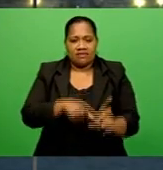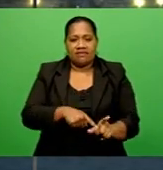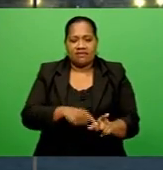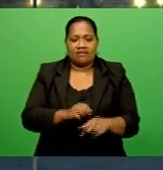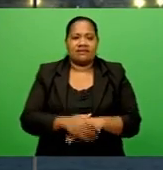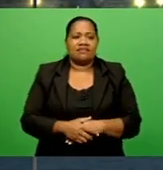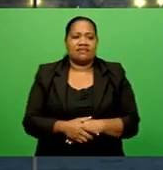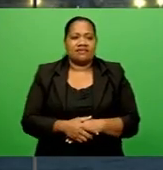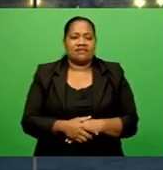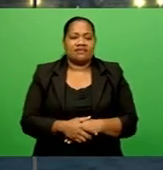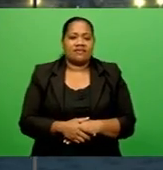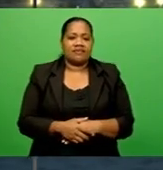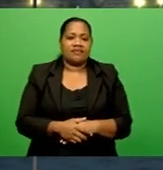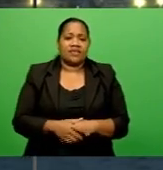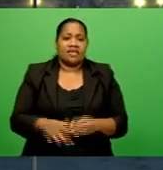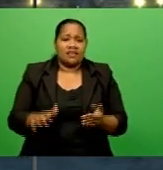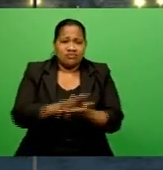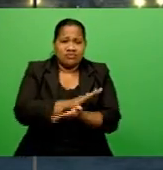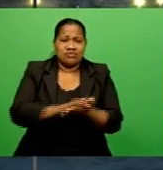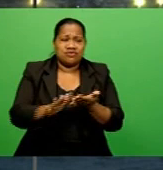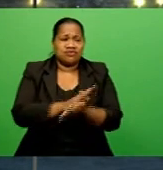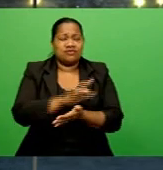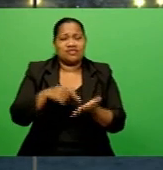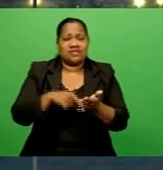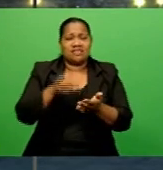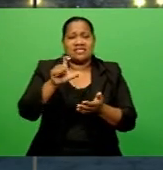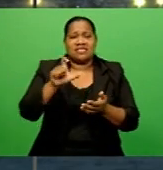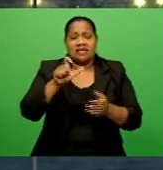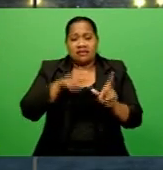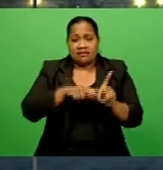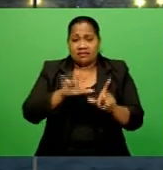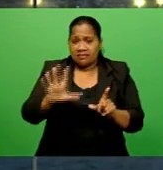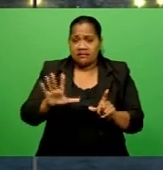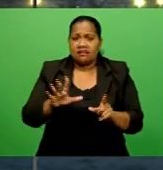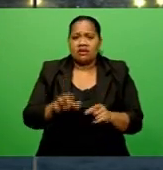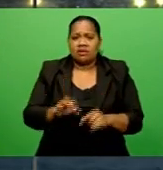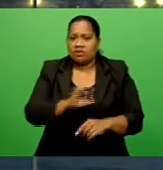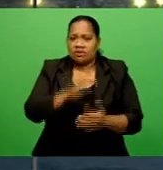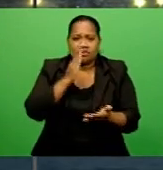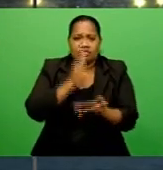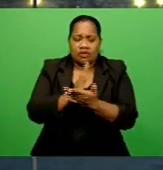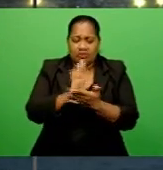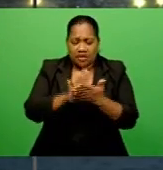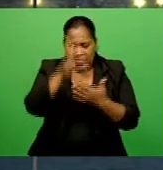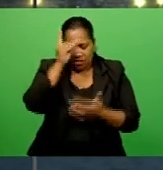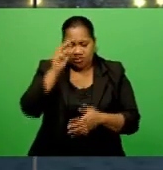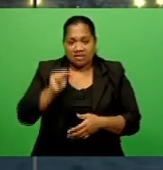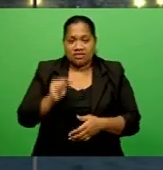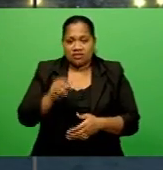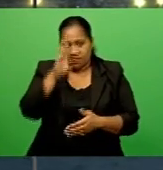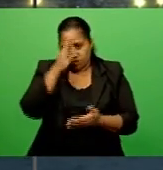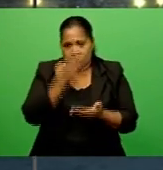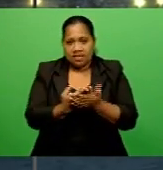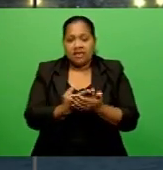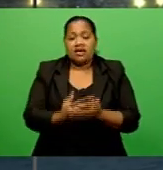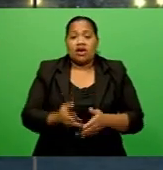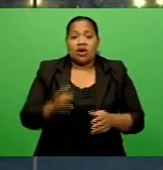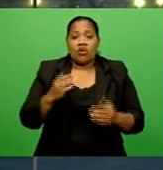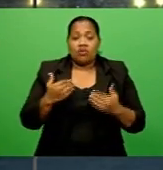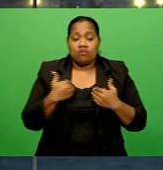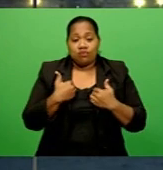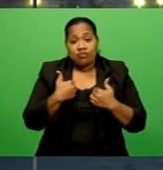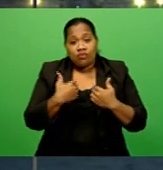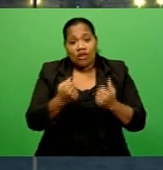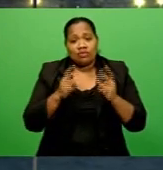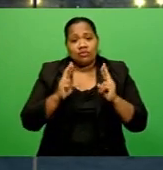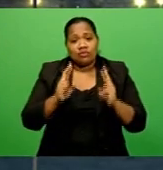The devastation caused by TC will not hinder the educational needs of students, extending his well wishes on the eve of the new school